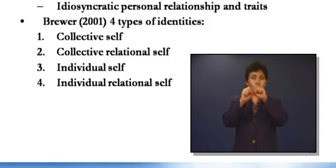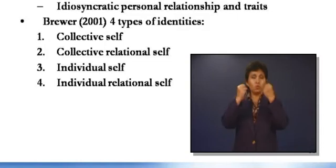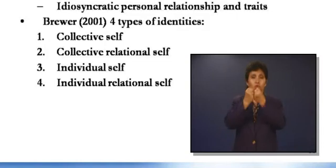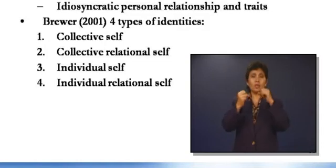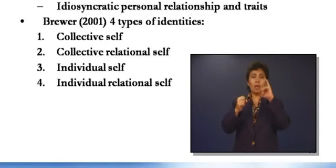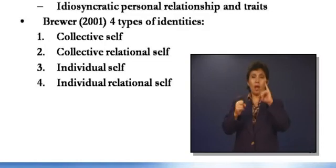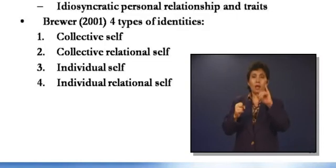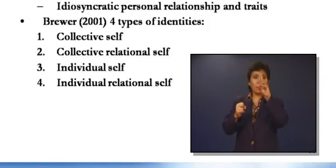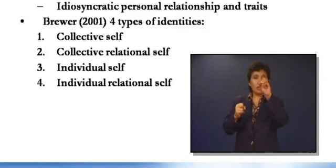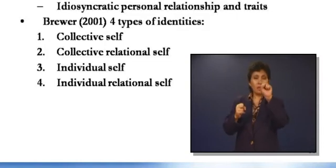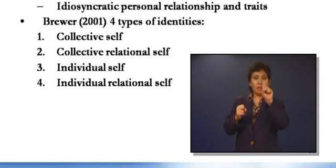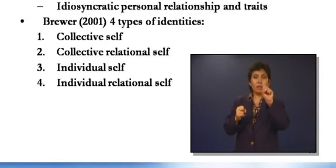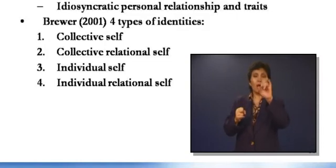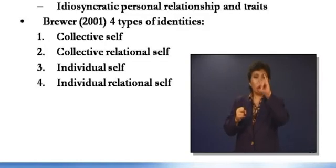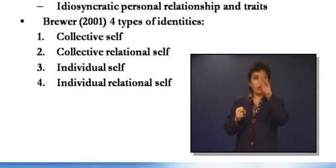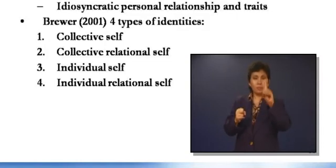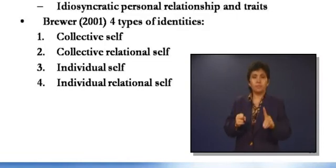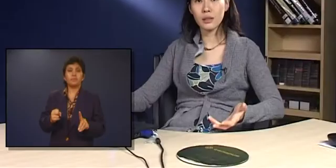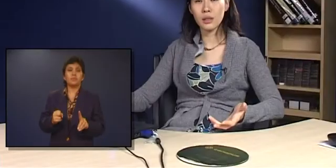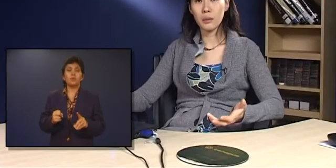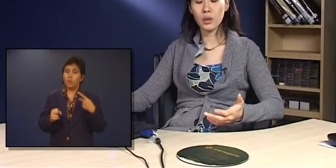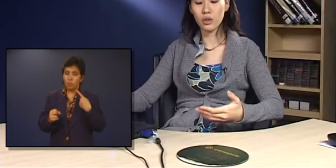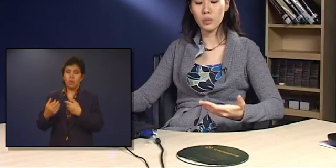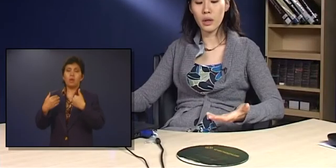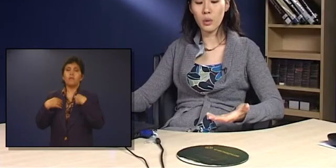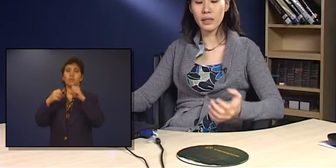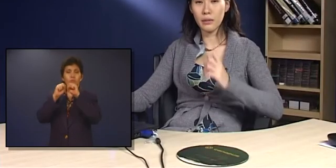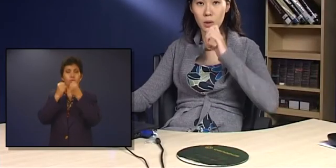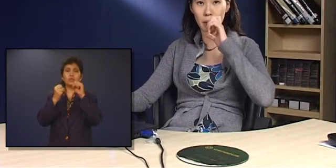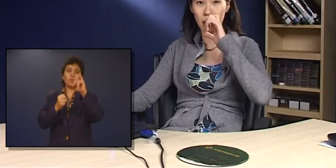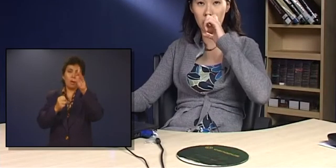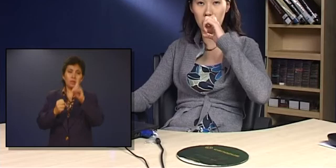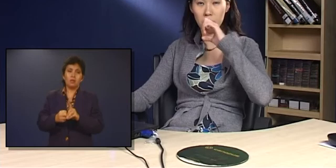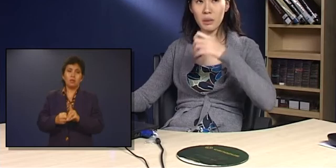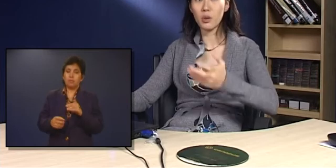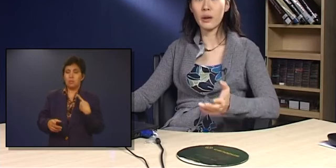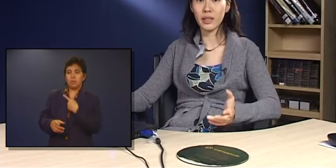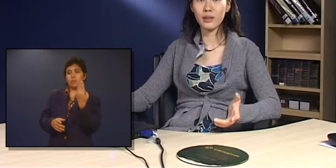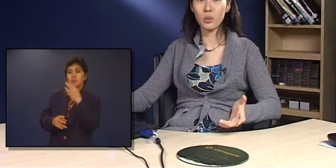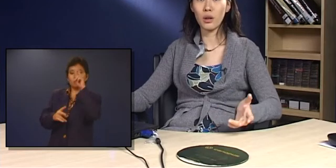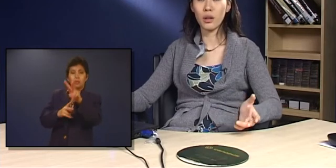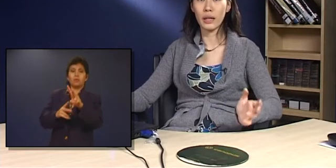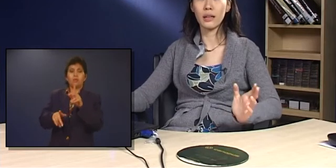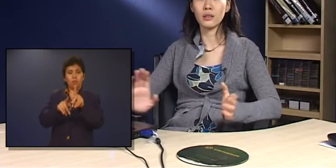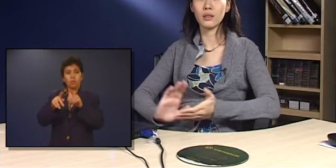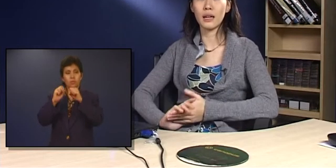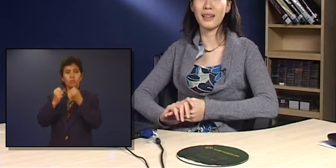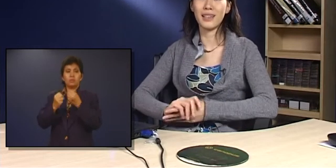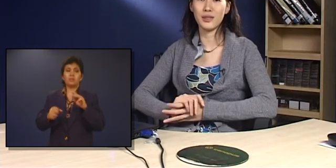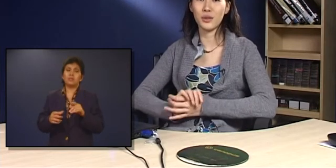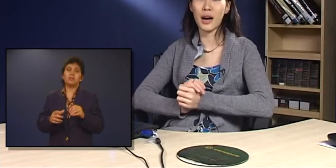Social identity, we have our social identity because we always have to look at people outside this world,